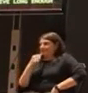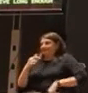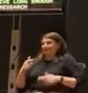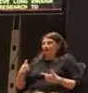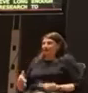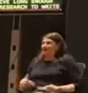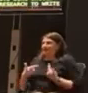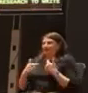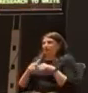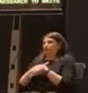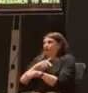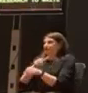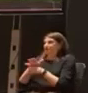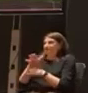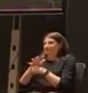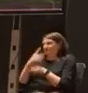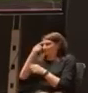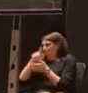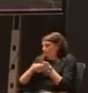book.